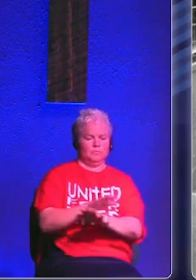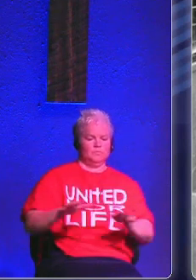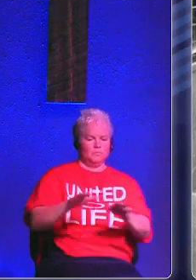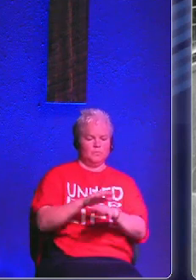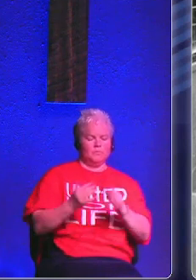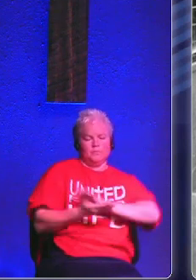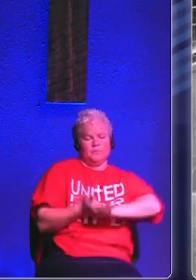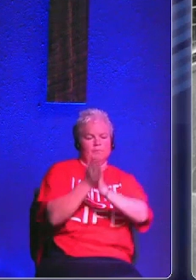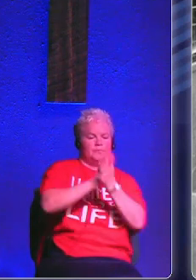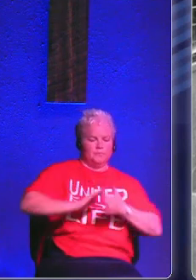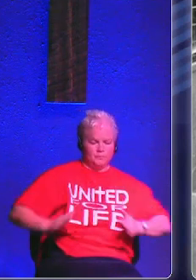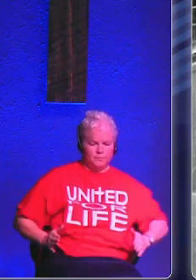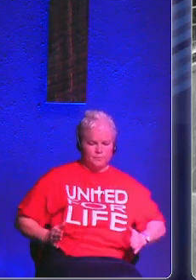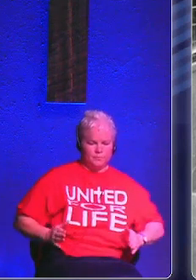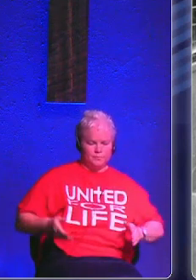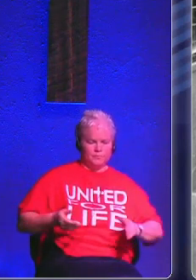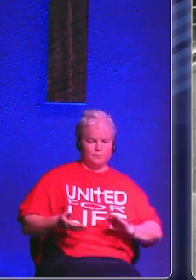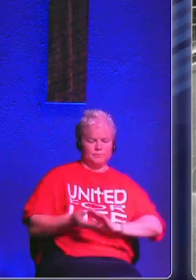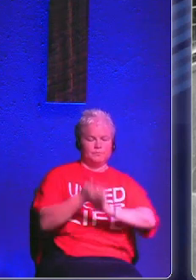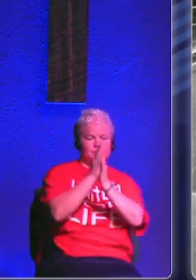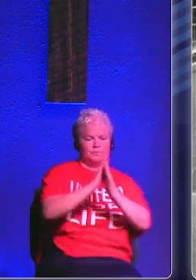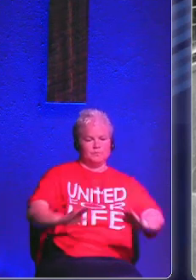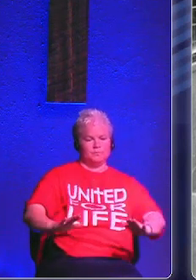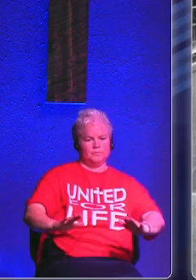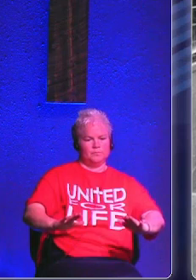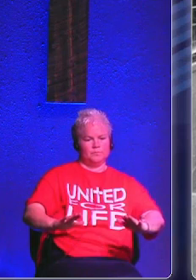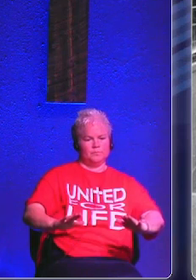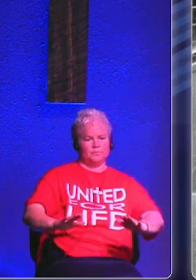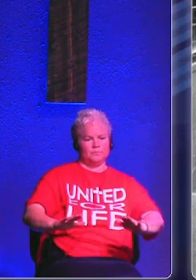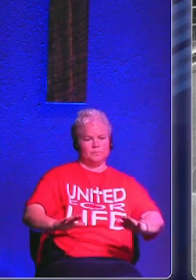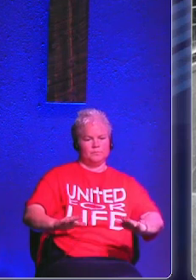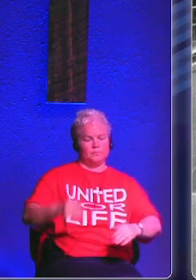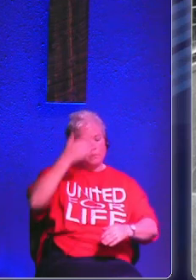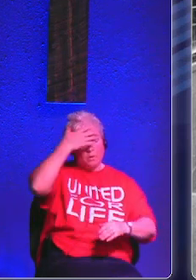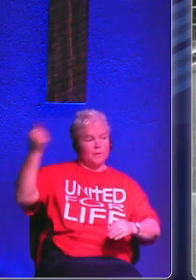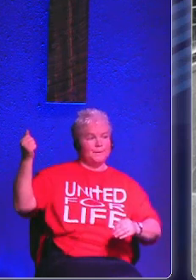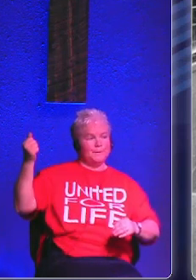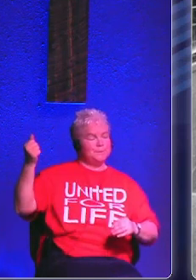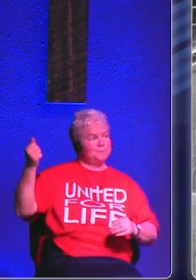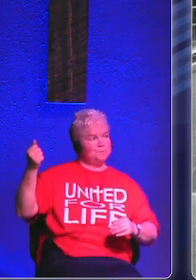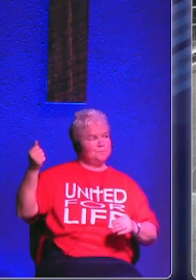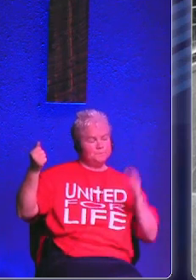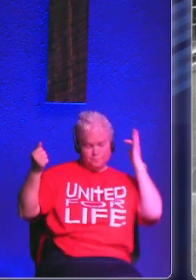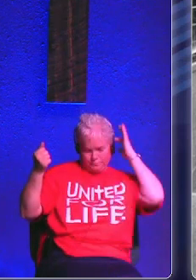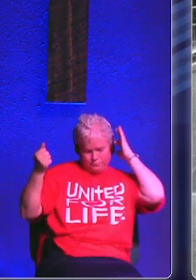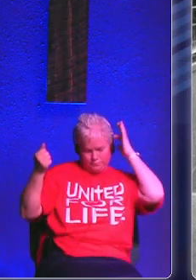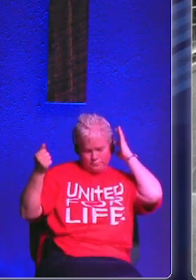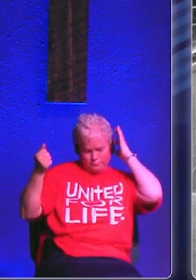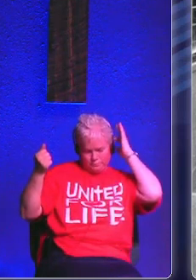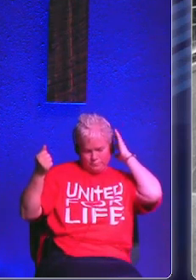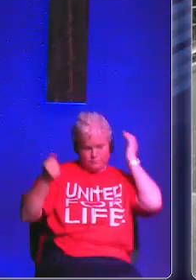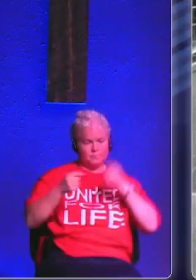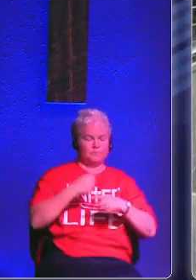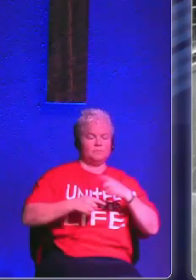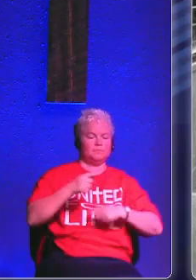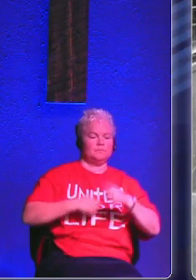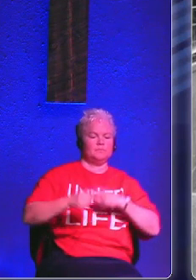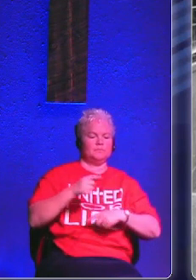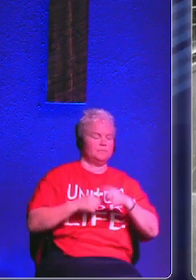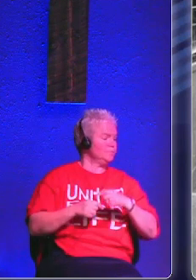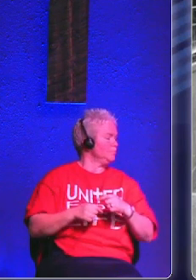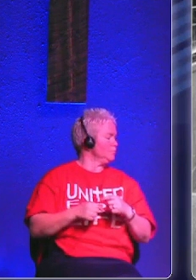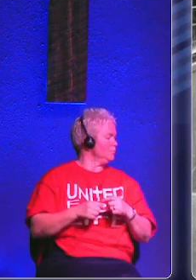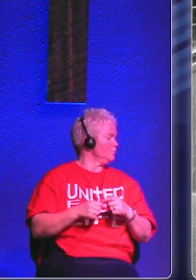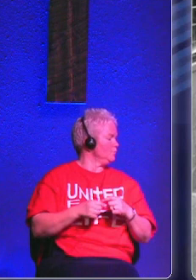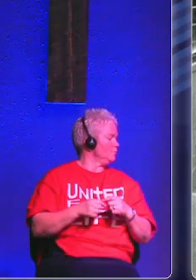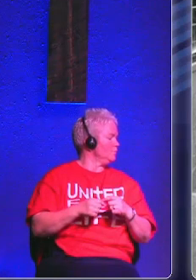some peace and quiet, less air conditioning, less heat, less all of those things. Now, when it comes to seeing